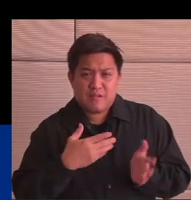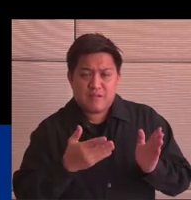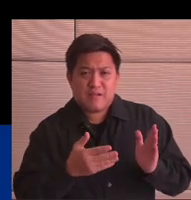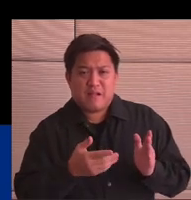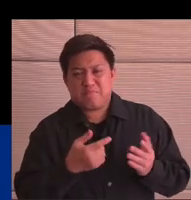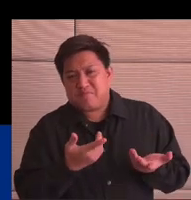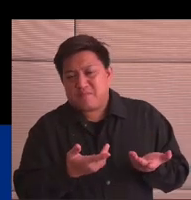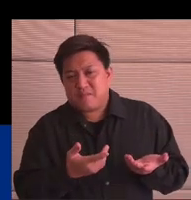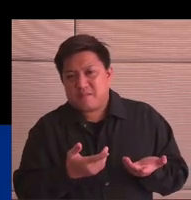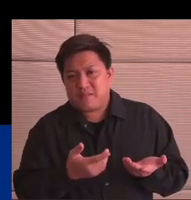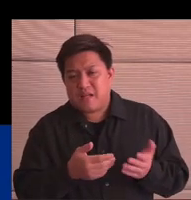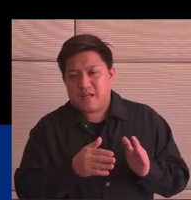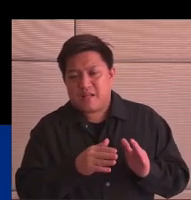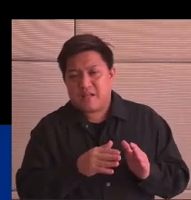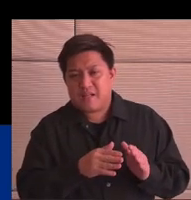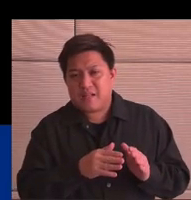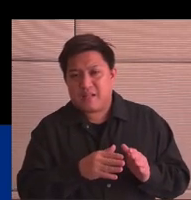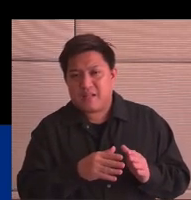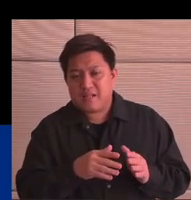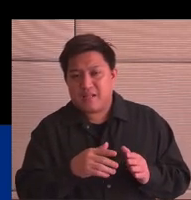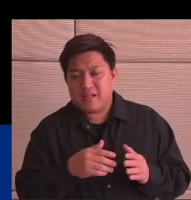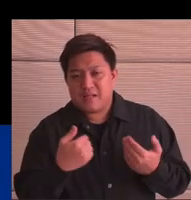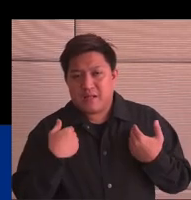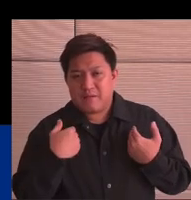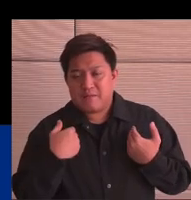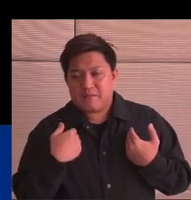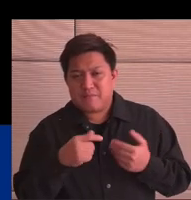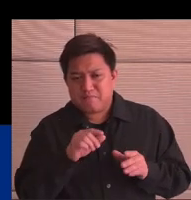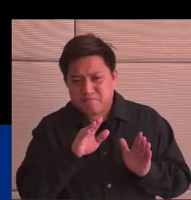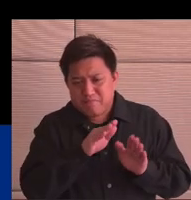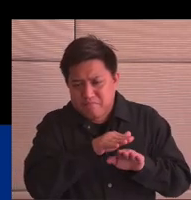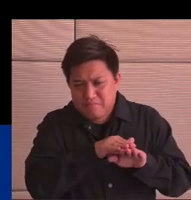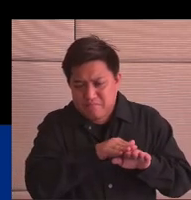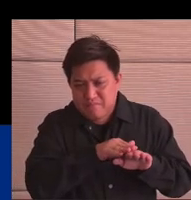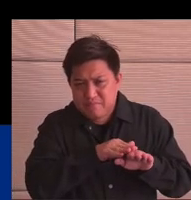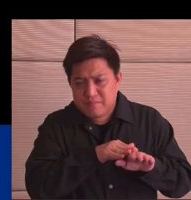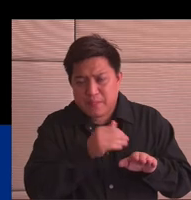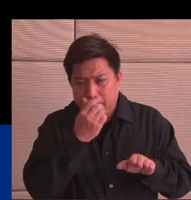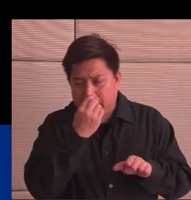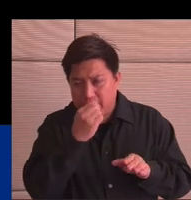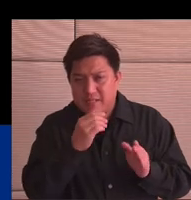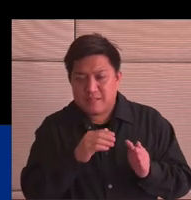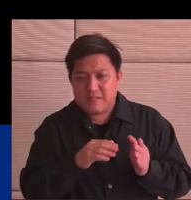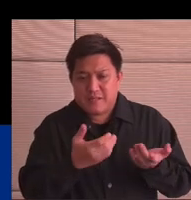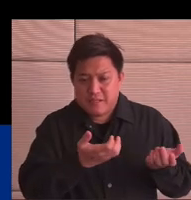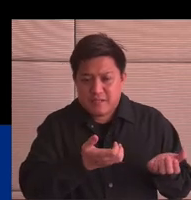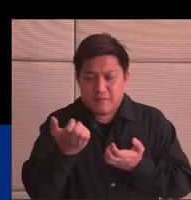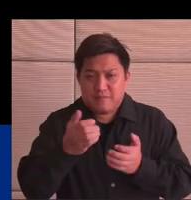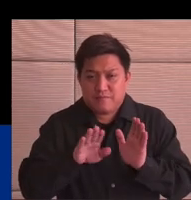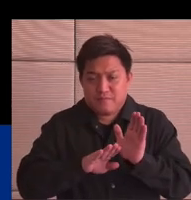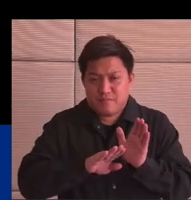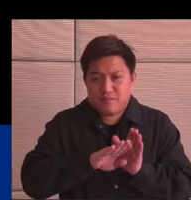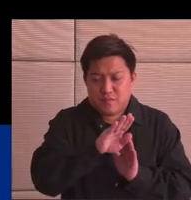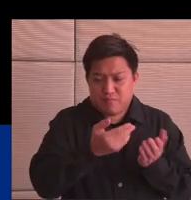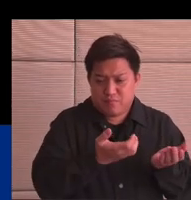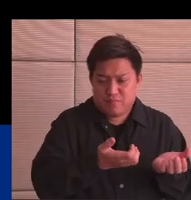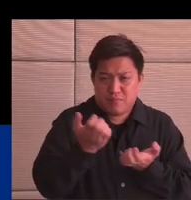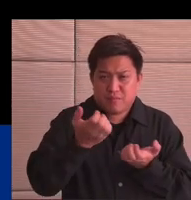lately had slowed that or dampened that a little bit. But we've also had export growth, and surprisingly, we have been